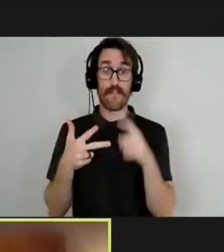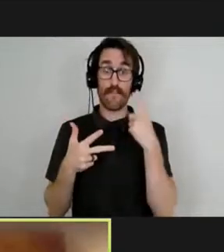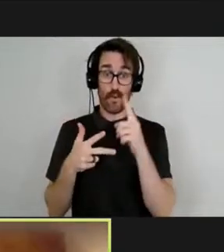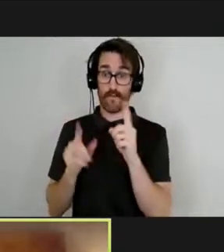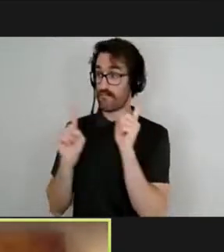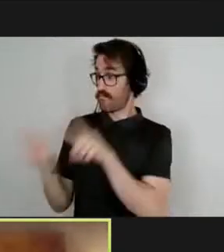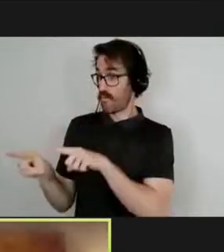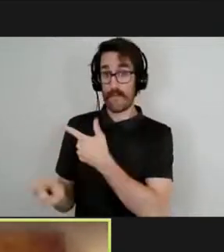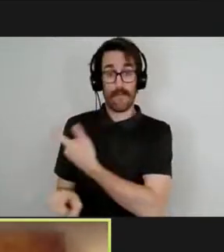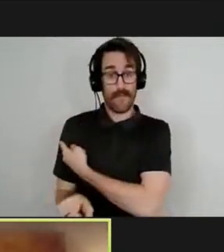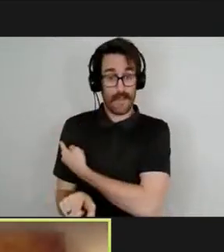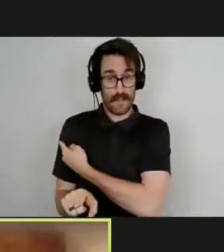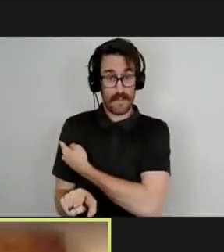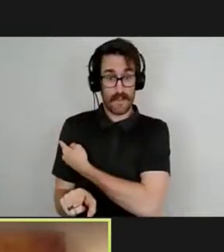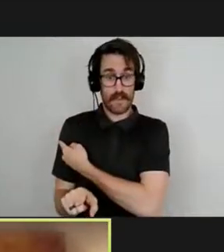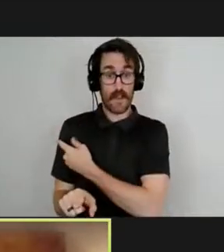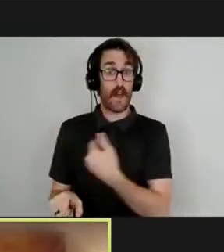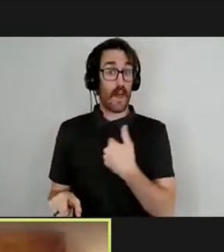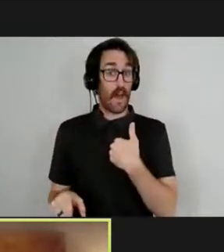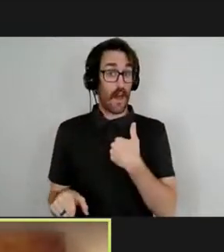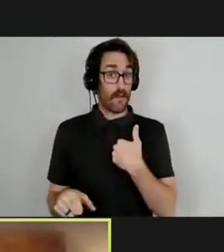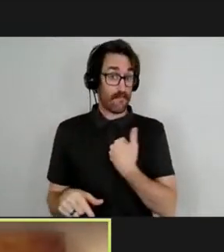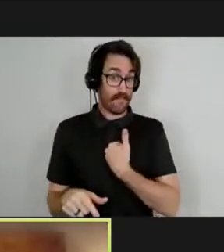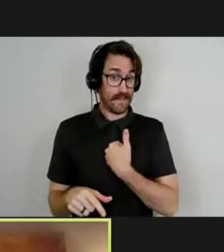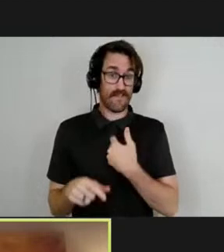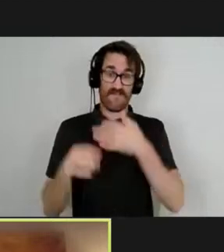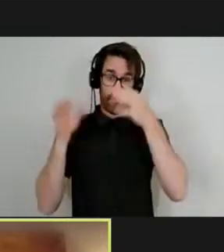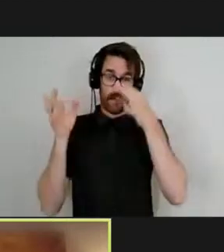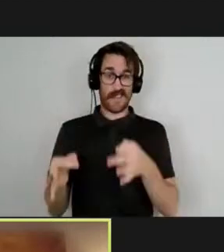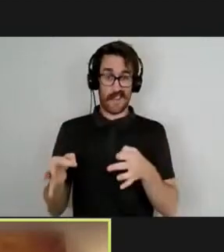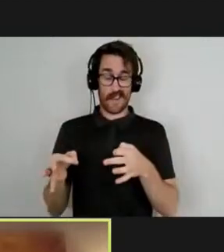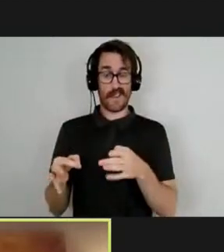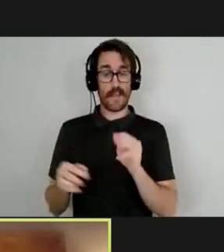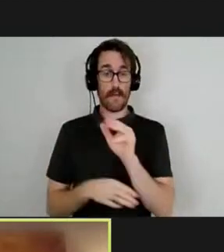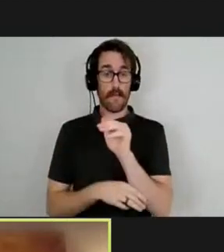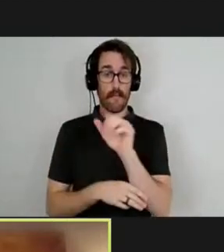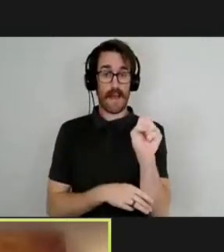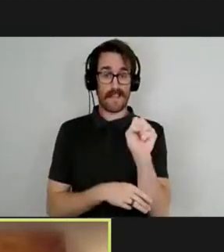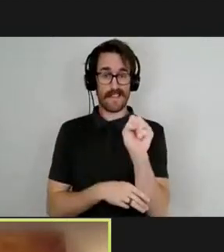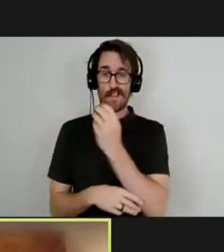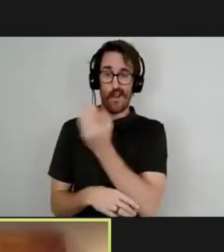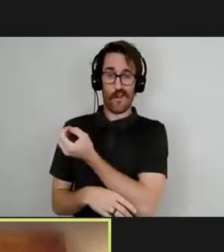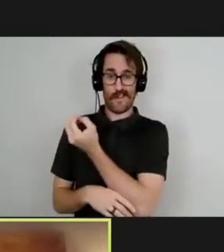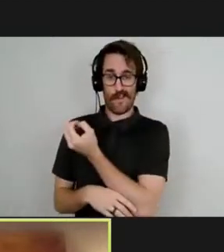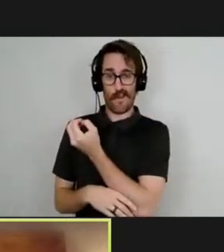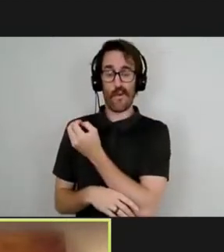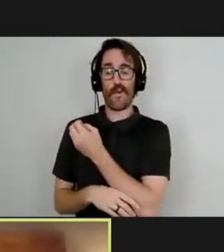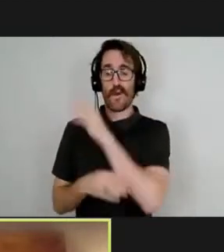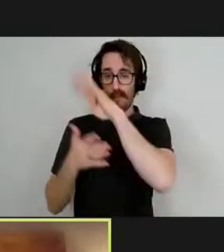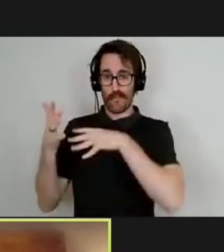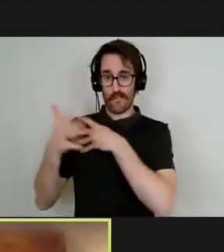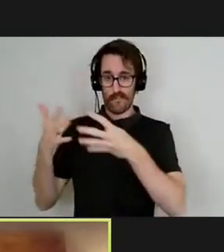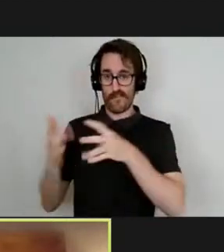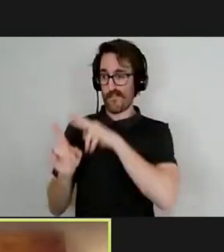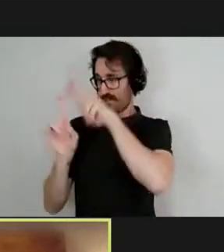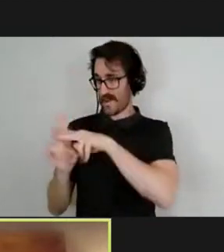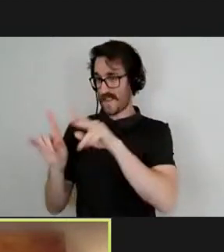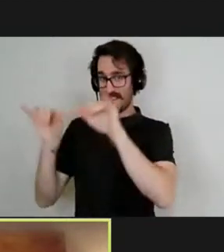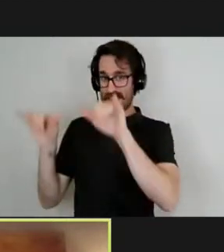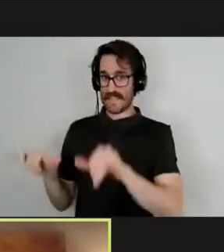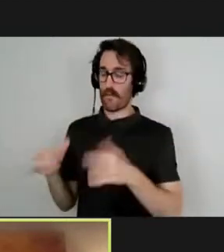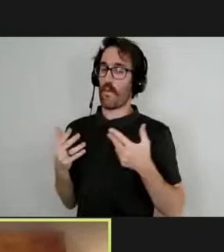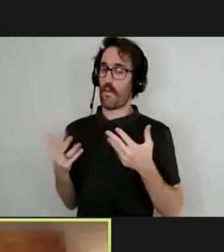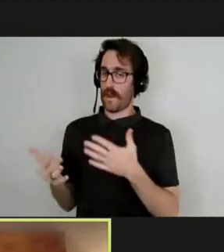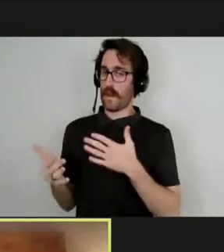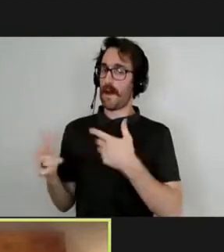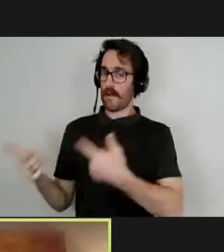vaccine. I chose to book one through the mass booking system and wait my turn, and I haven't